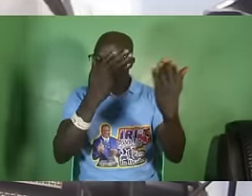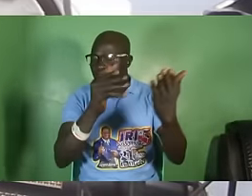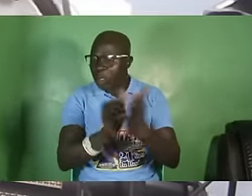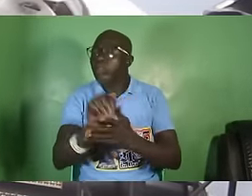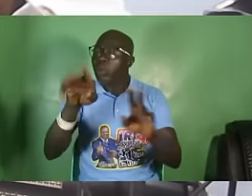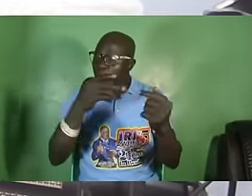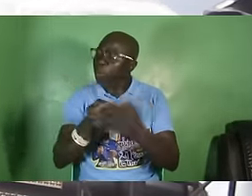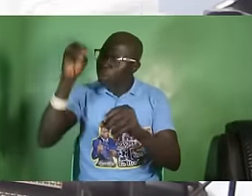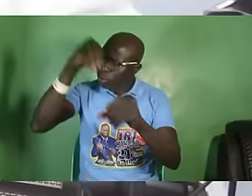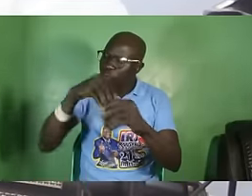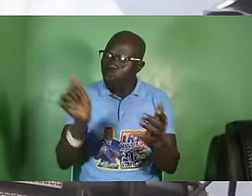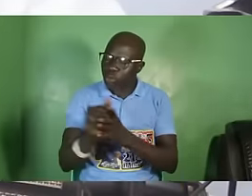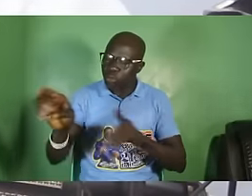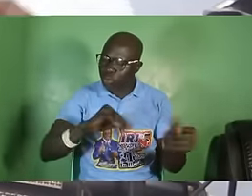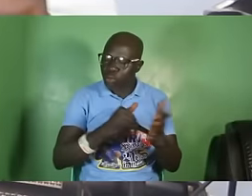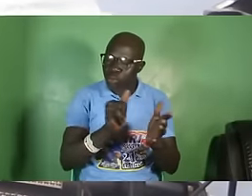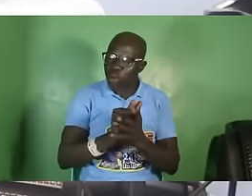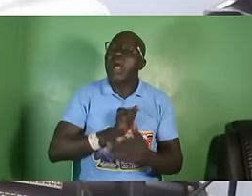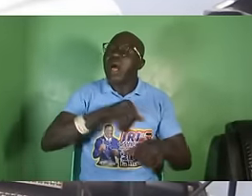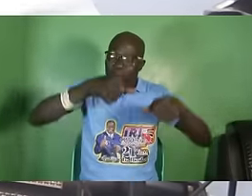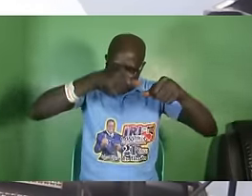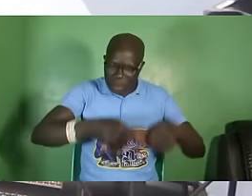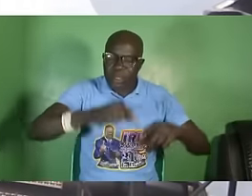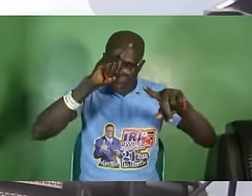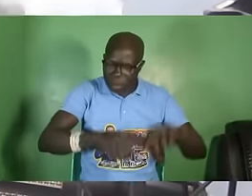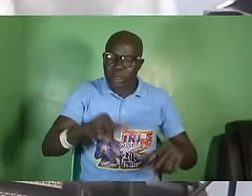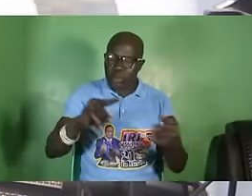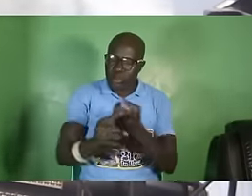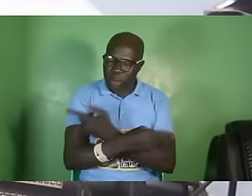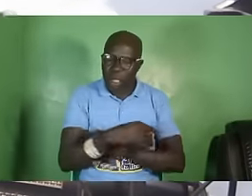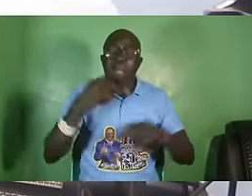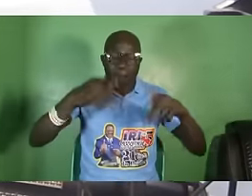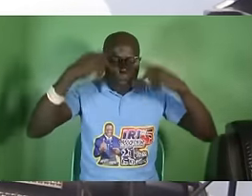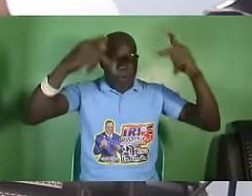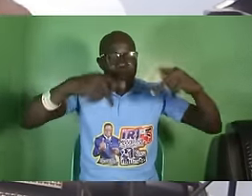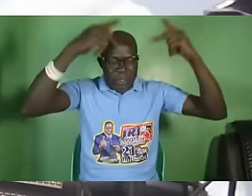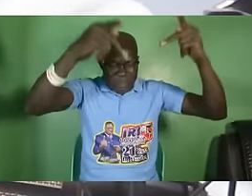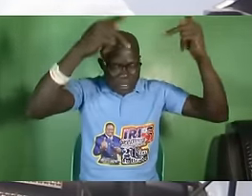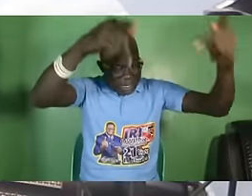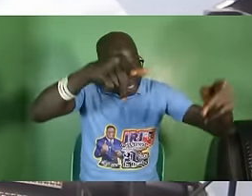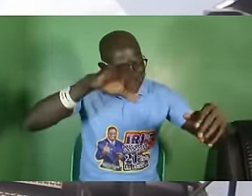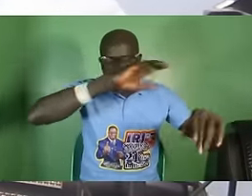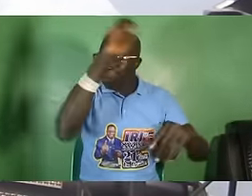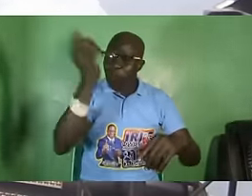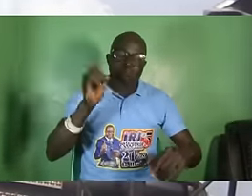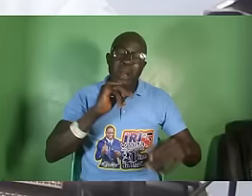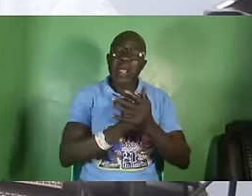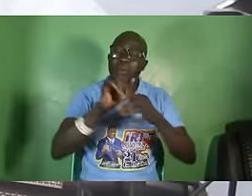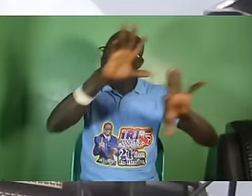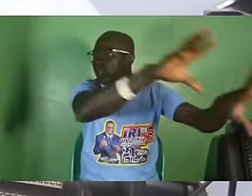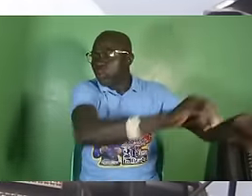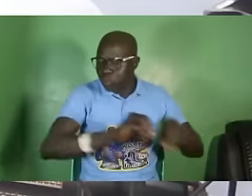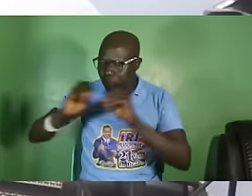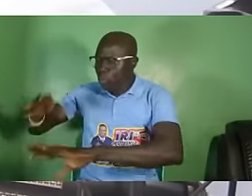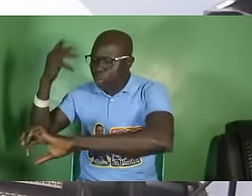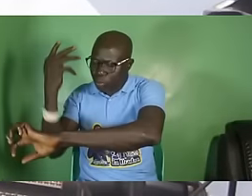to pay coming out. That you pray that they want to do. I do that sit to them. I prophesy. Don't point me to what he does. They